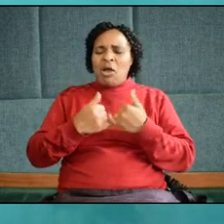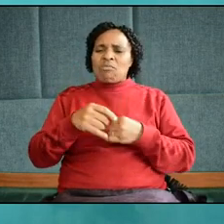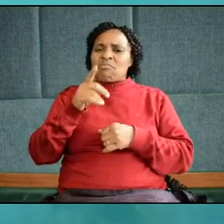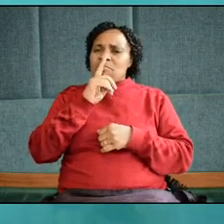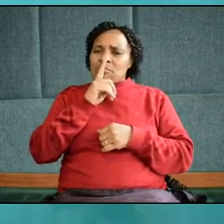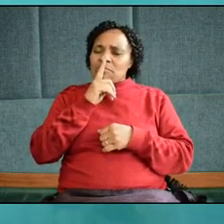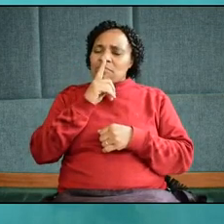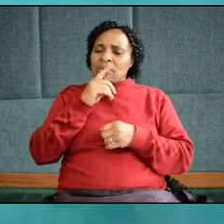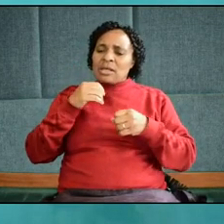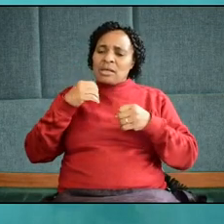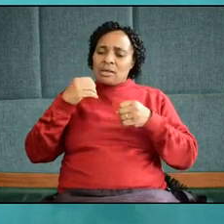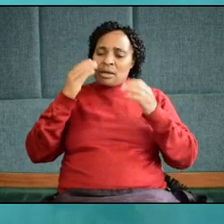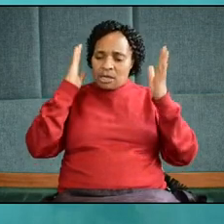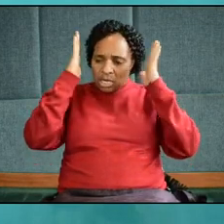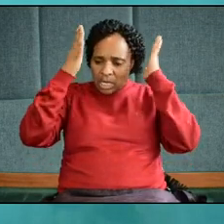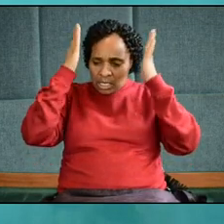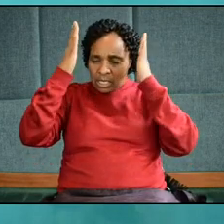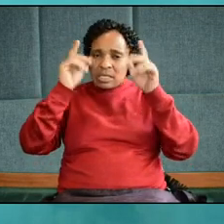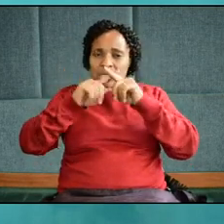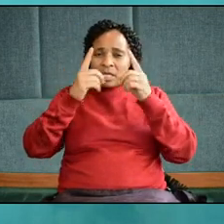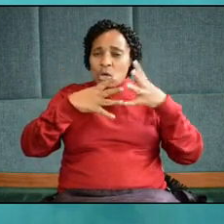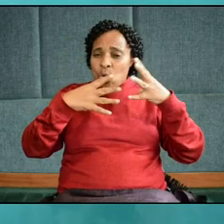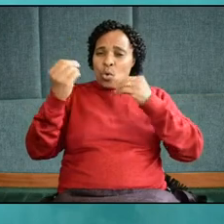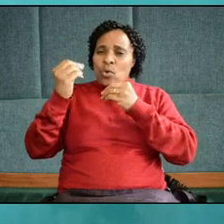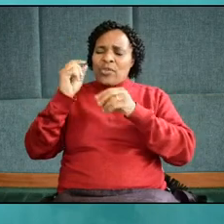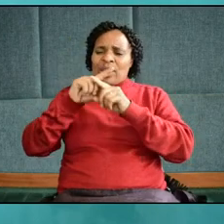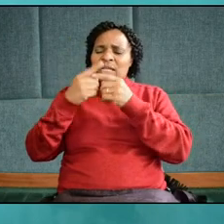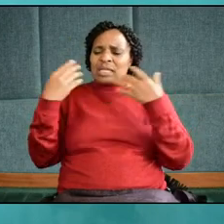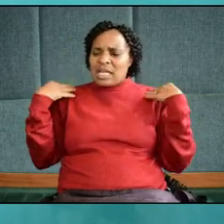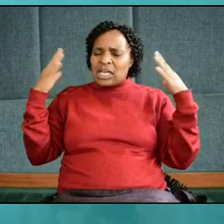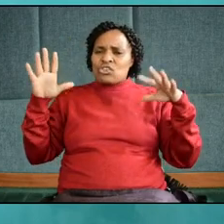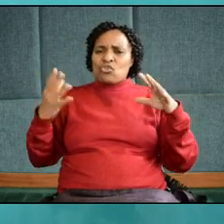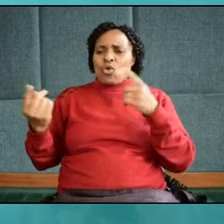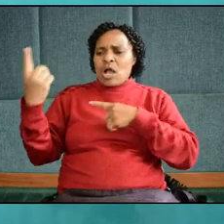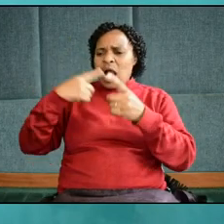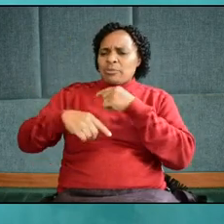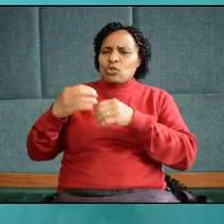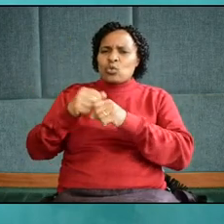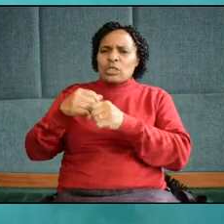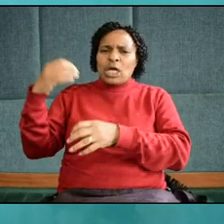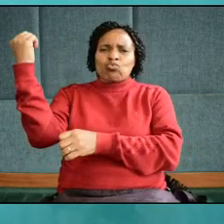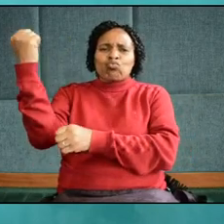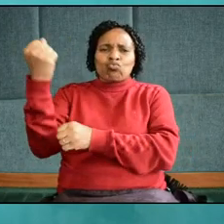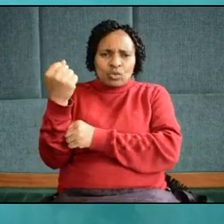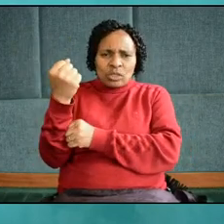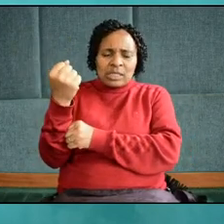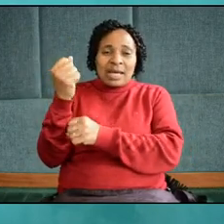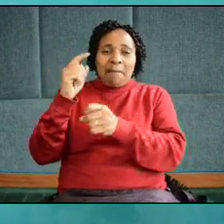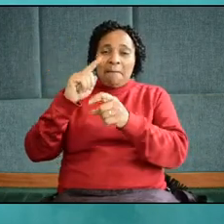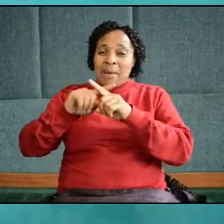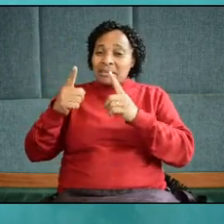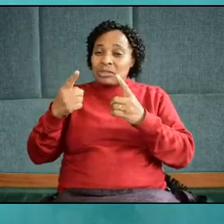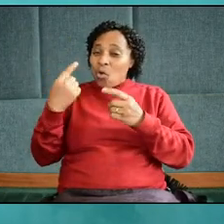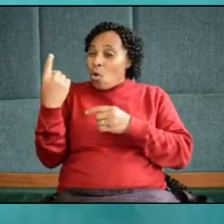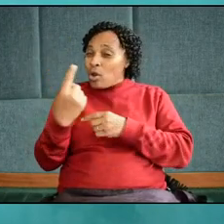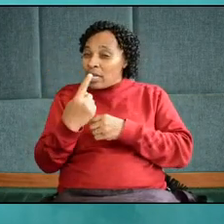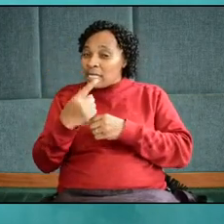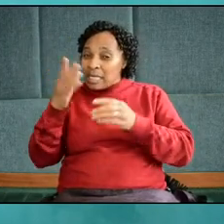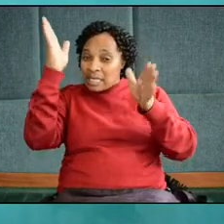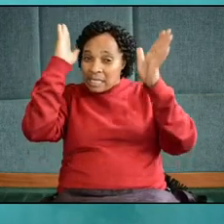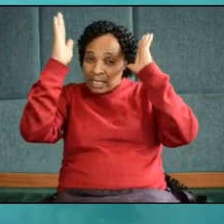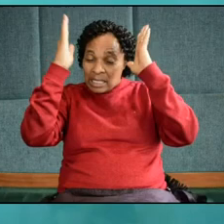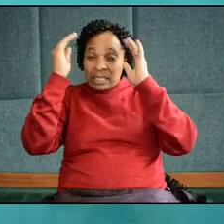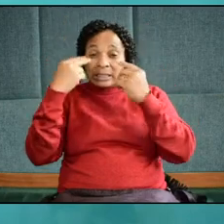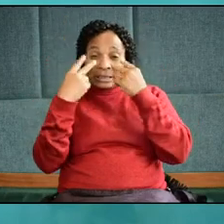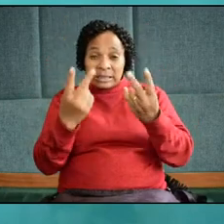he's on his way. Now, an angel appears with a sword, but then now only the donkey can see the angel. The